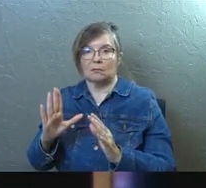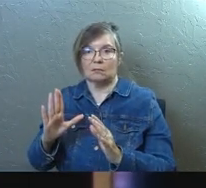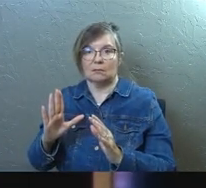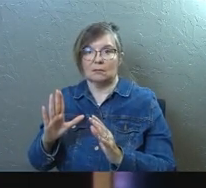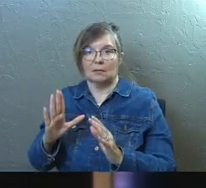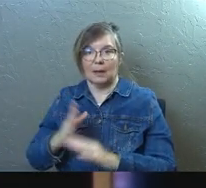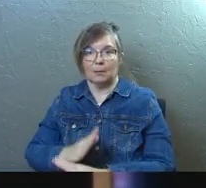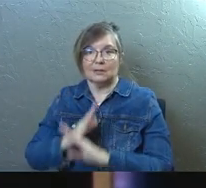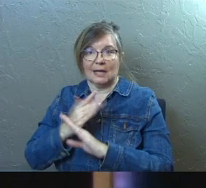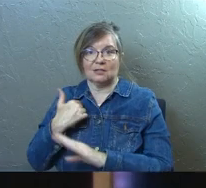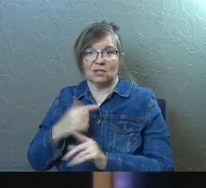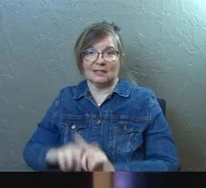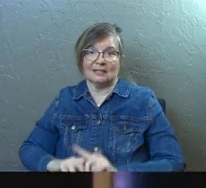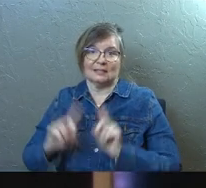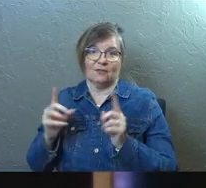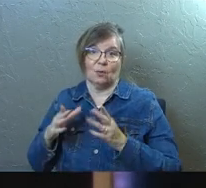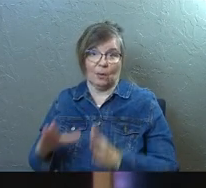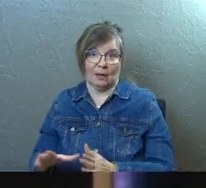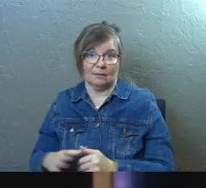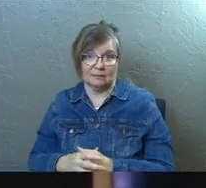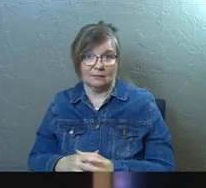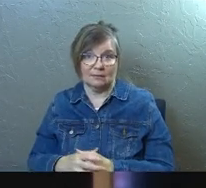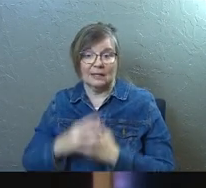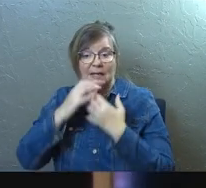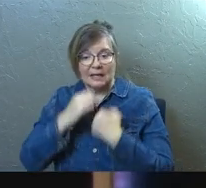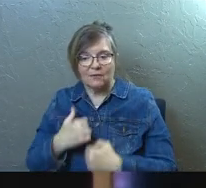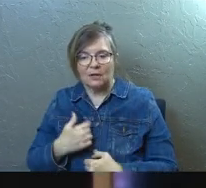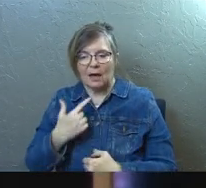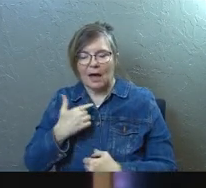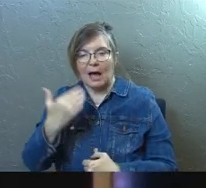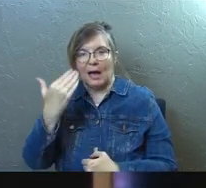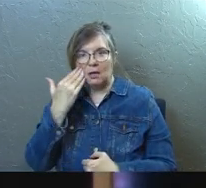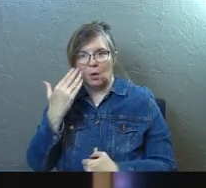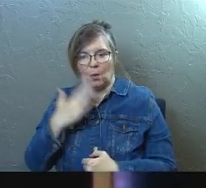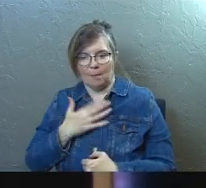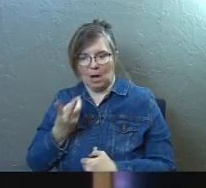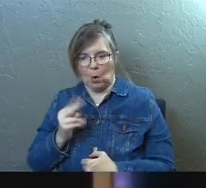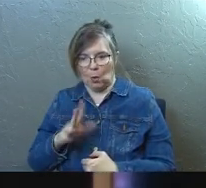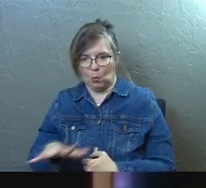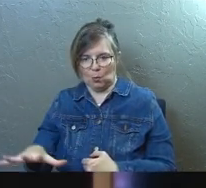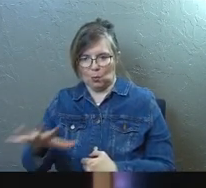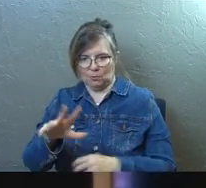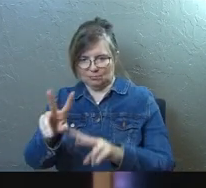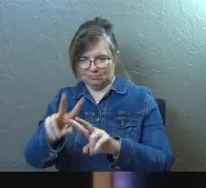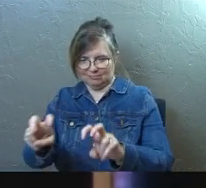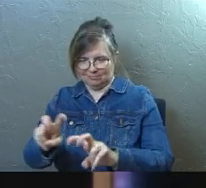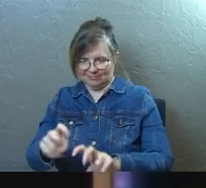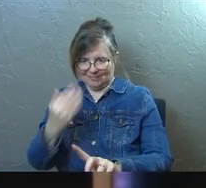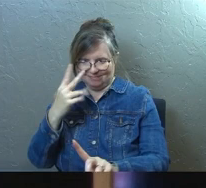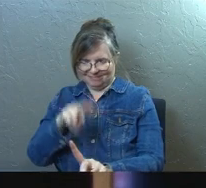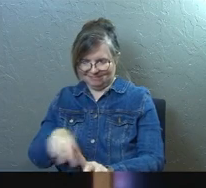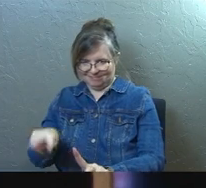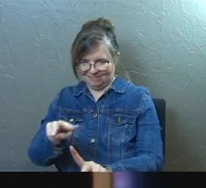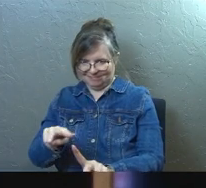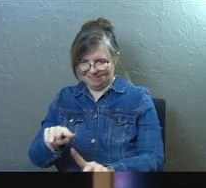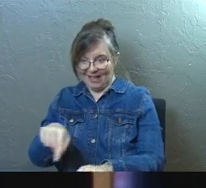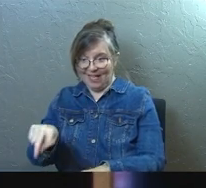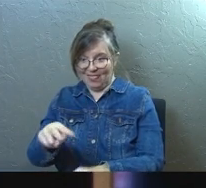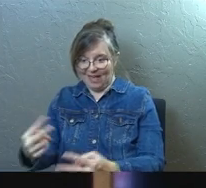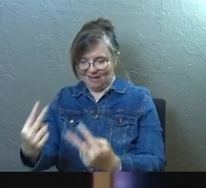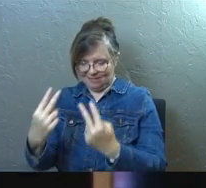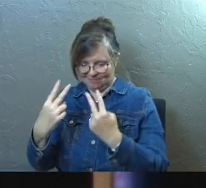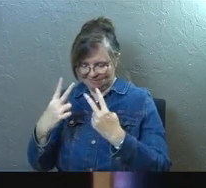in a different way. And he cares for us. He says, I know my own and my own know